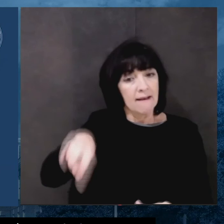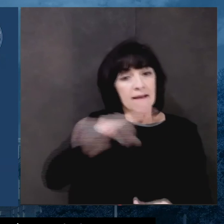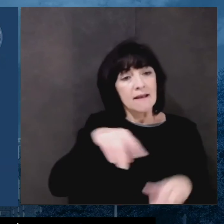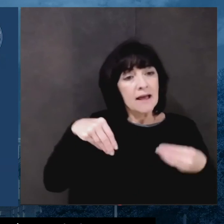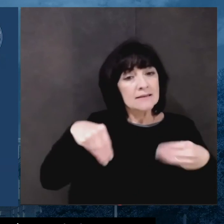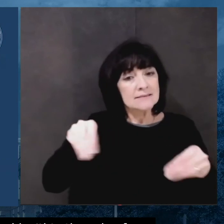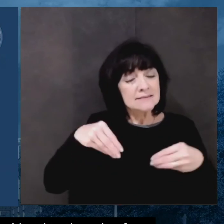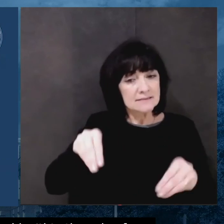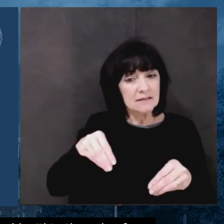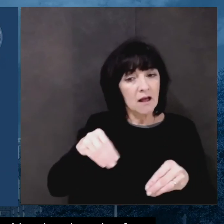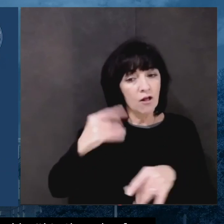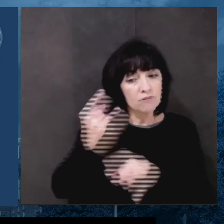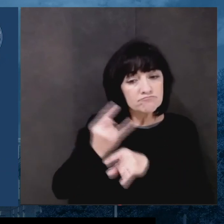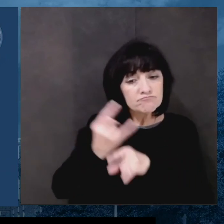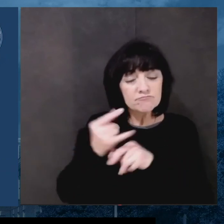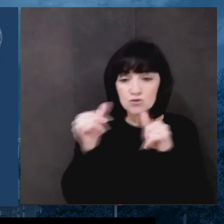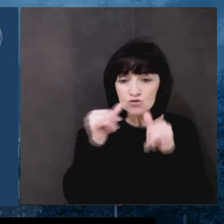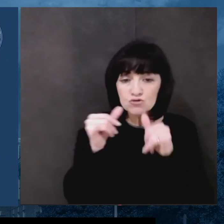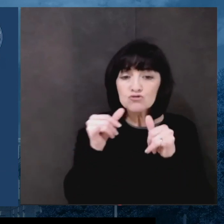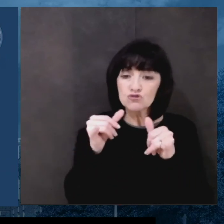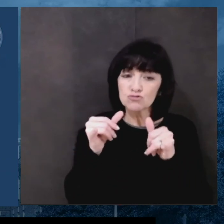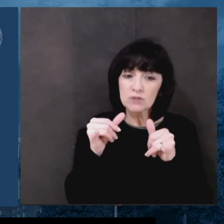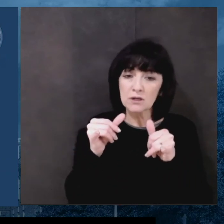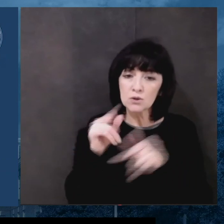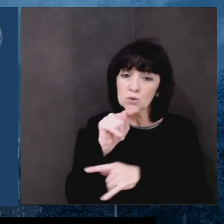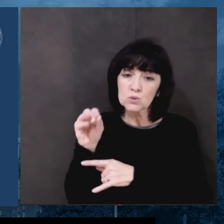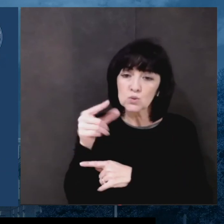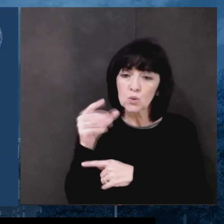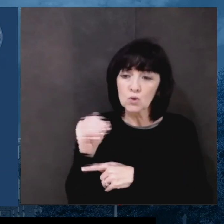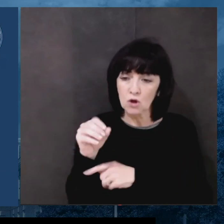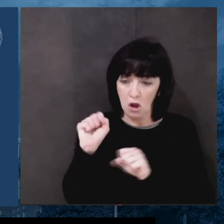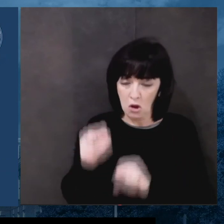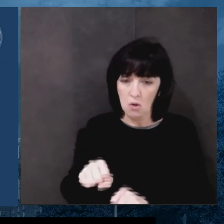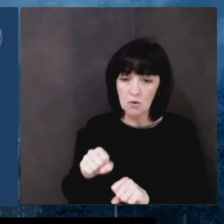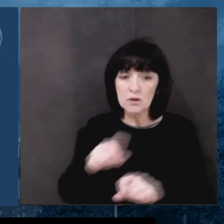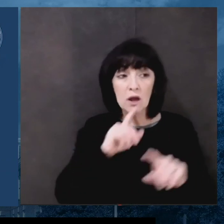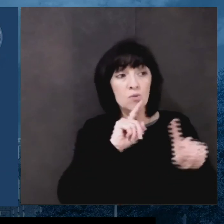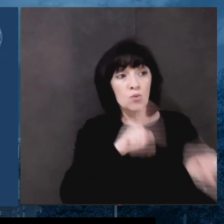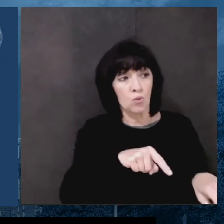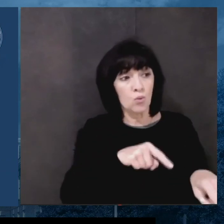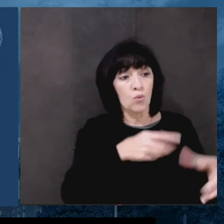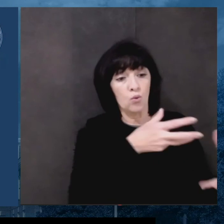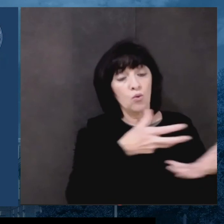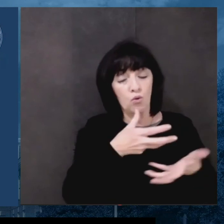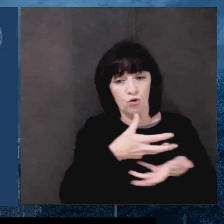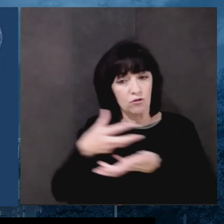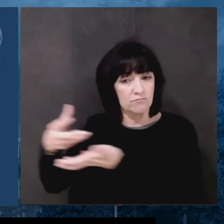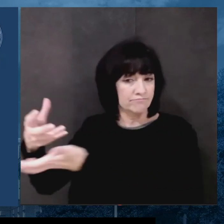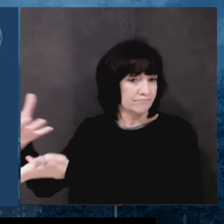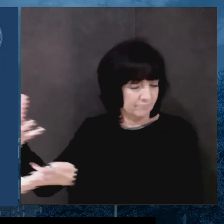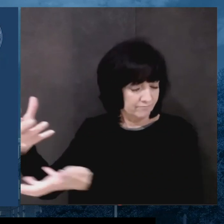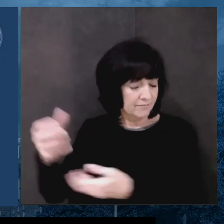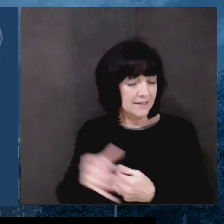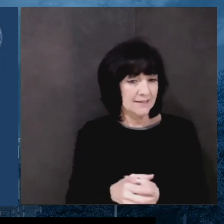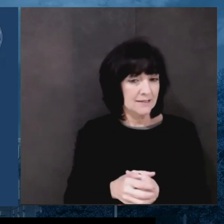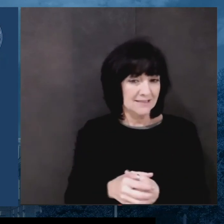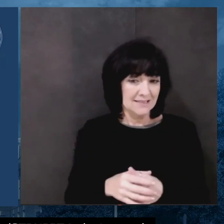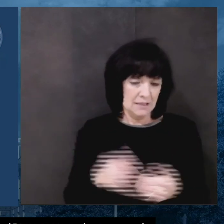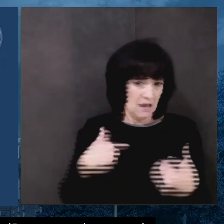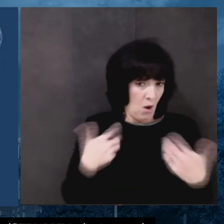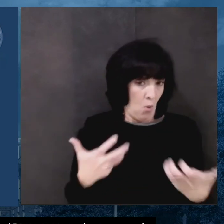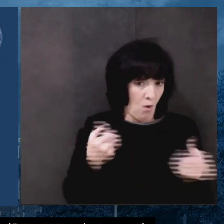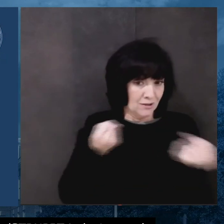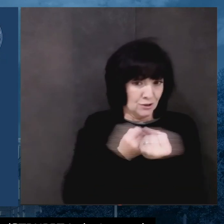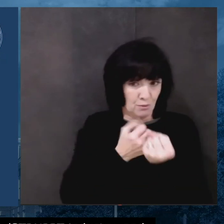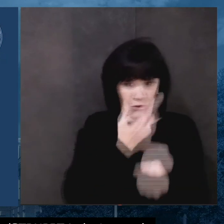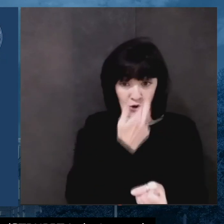I'm certainly sympathetic and supportive of our restaurant industry, but I have an obligation, as we